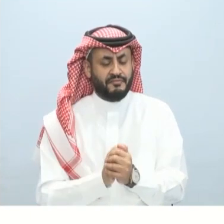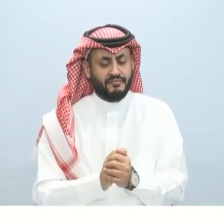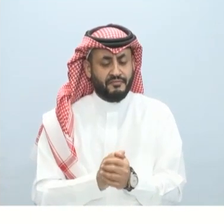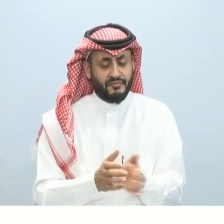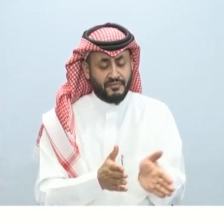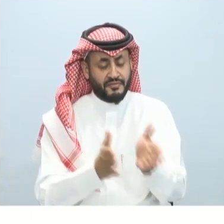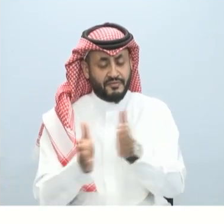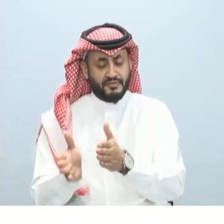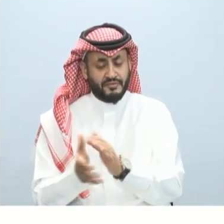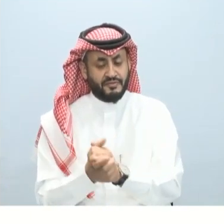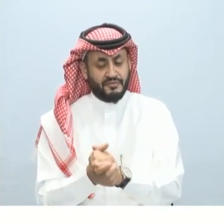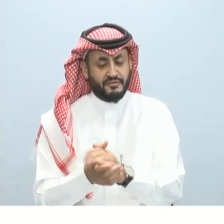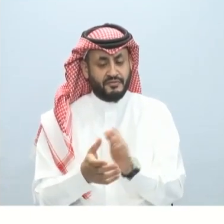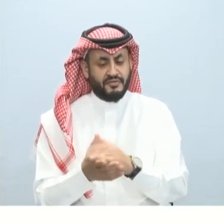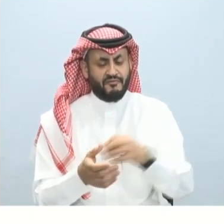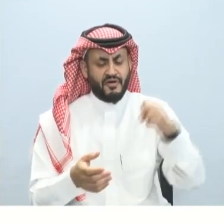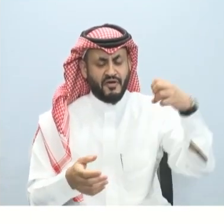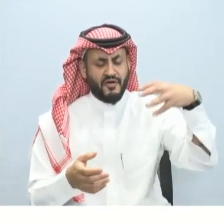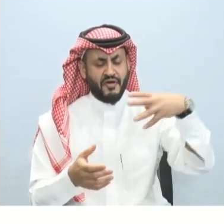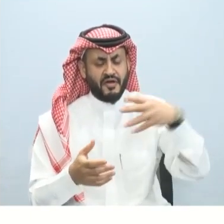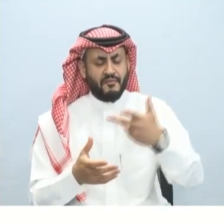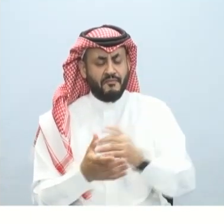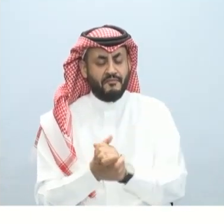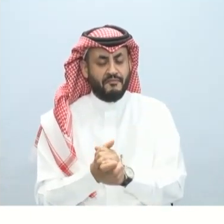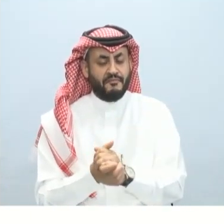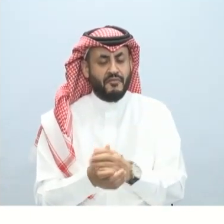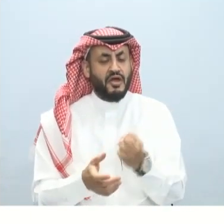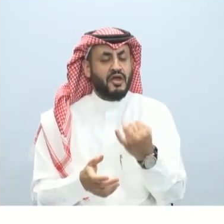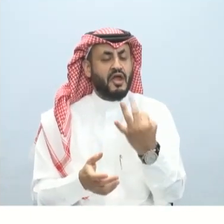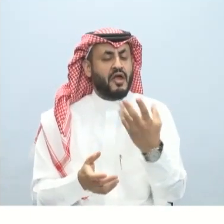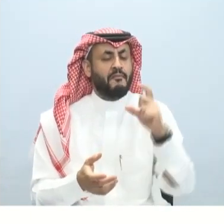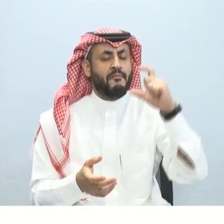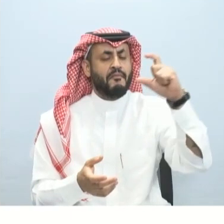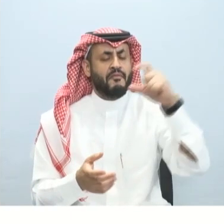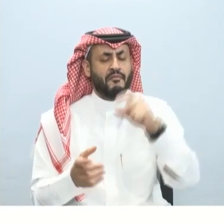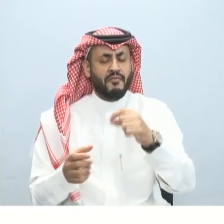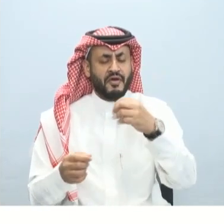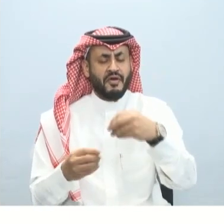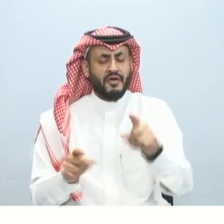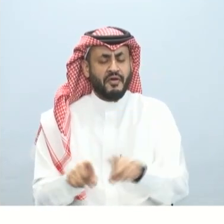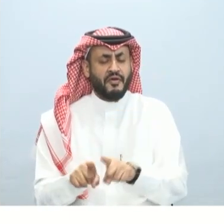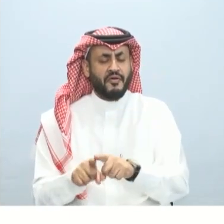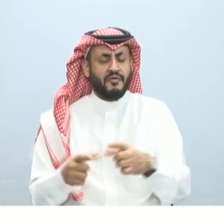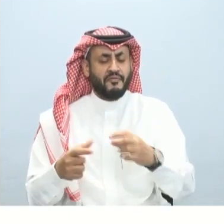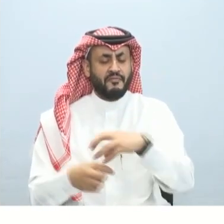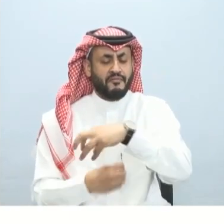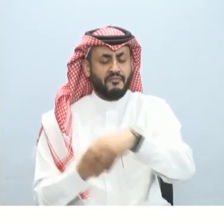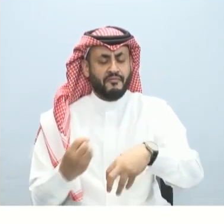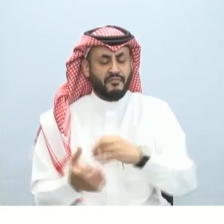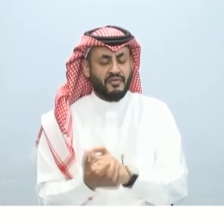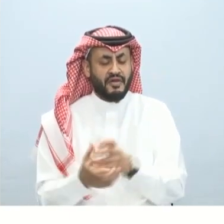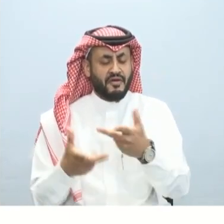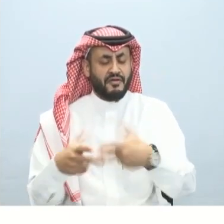After that we have here radius, the number of moons for each planet, and the last